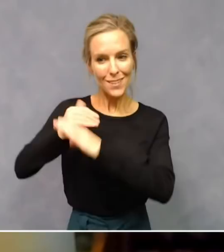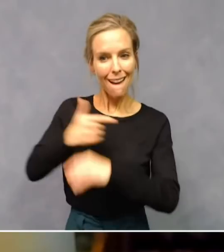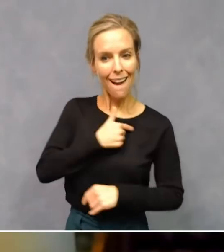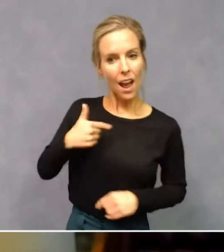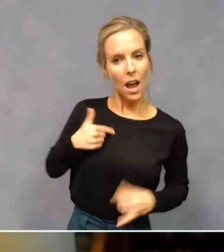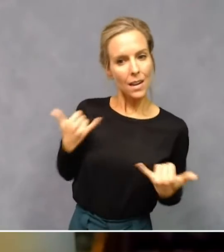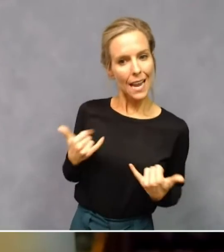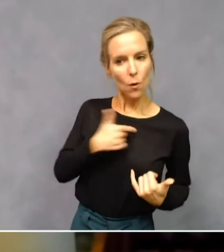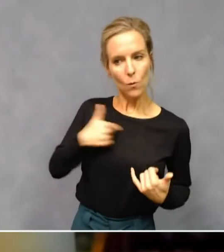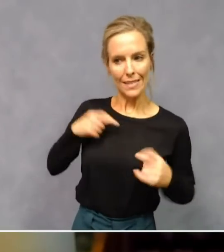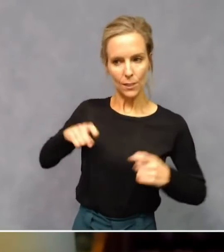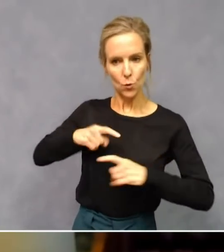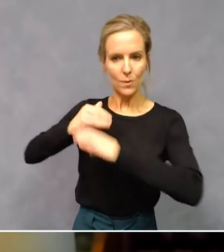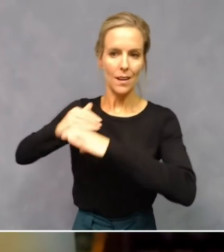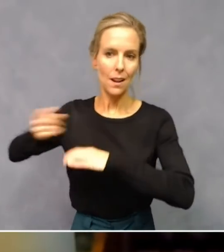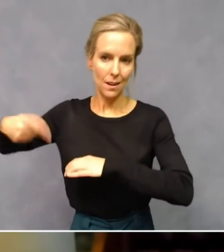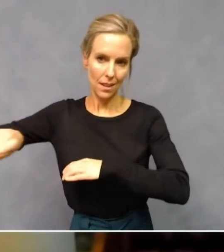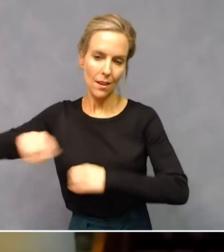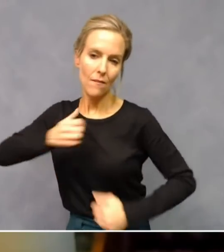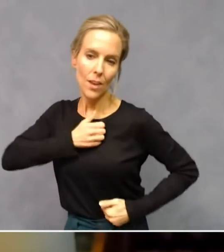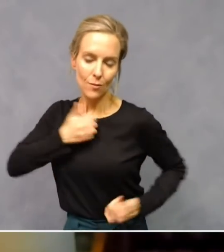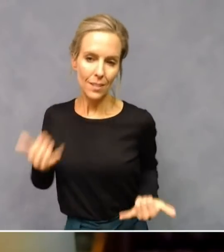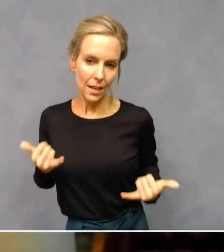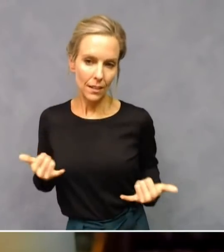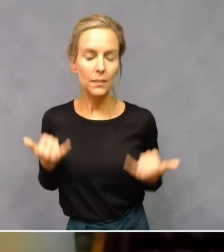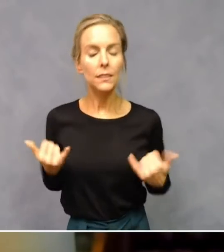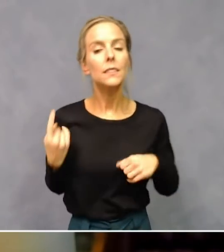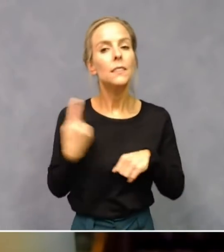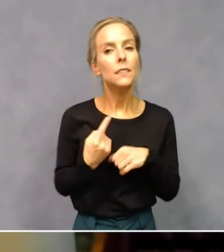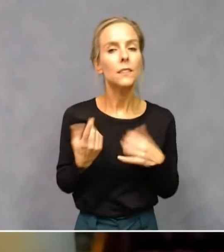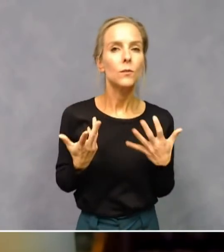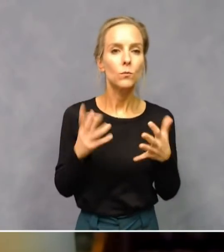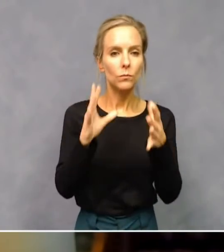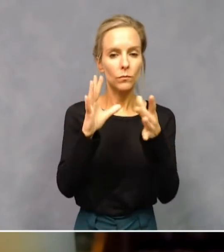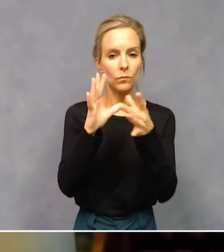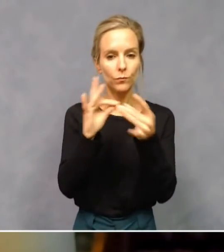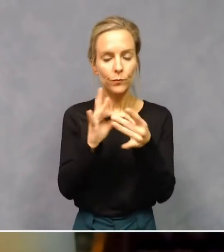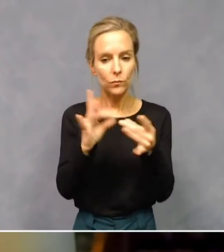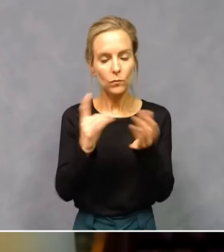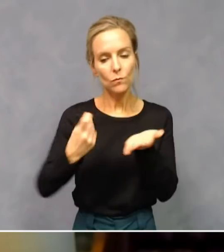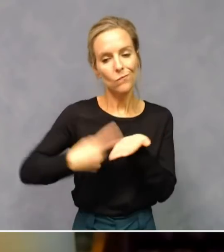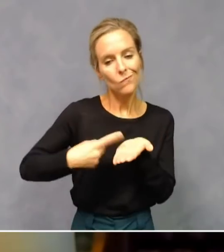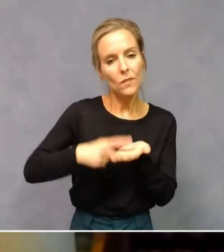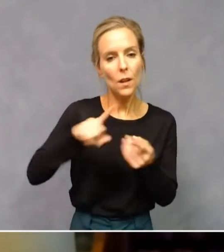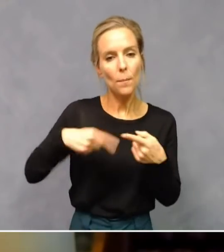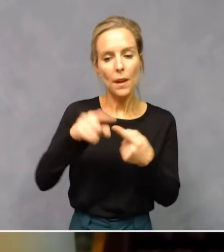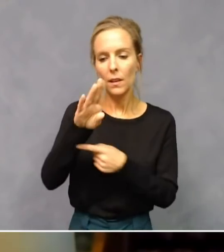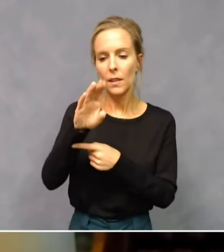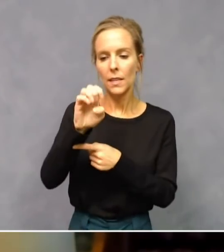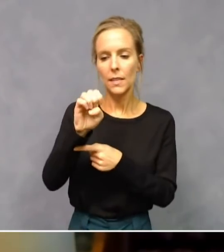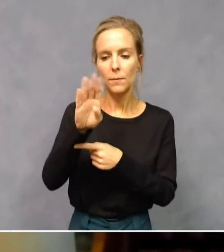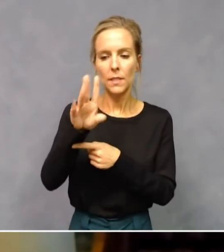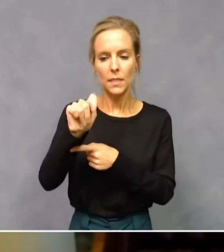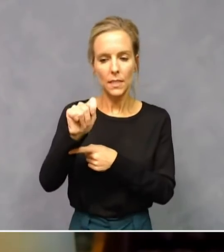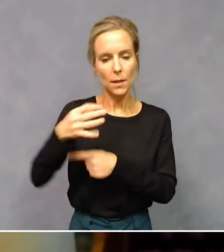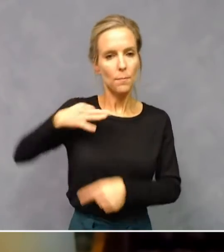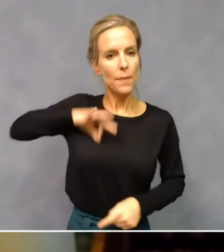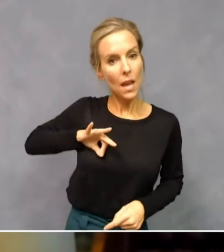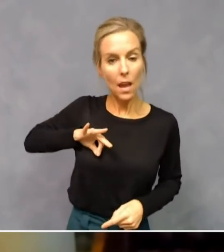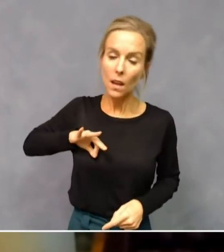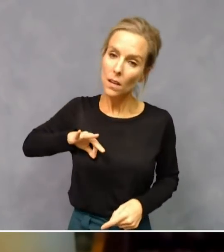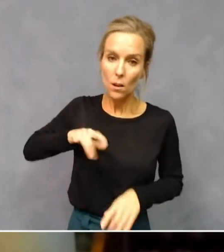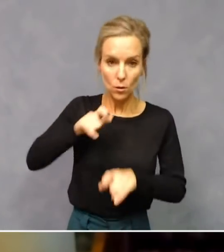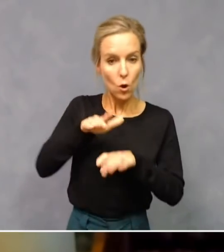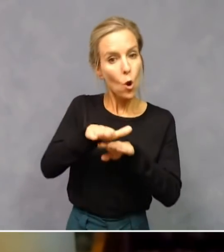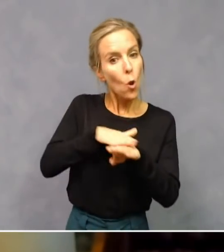them. So today I'm here to talk about pandemic EBT benefits. They've been a little slow to get out.